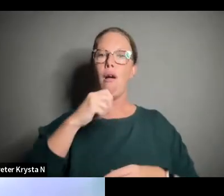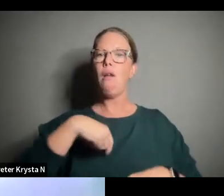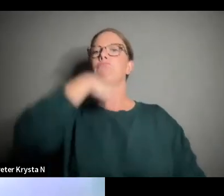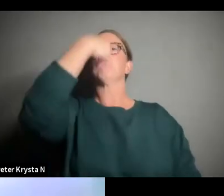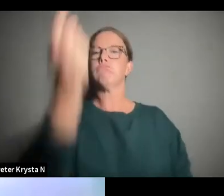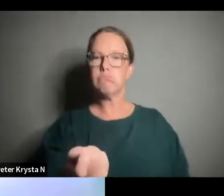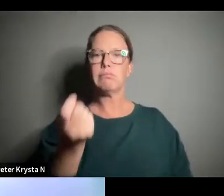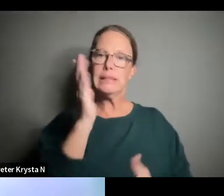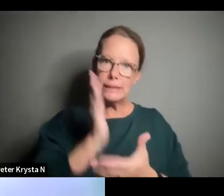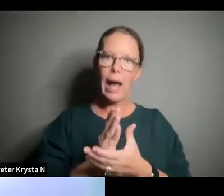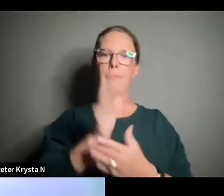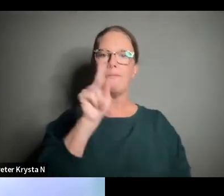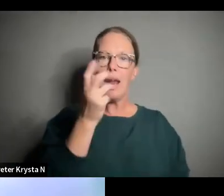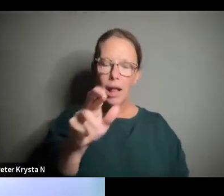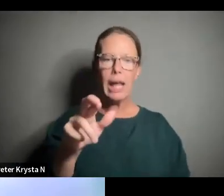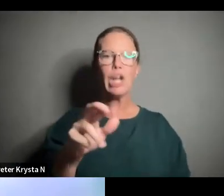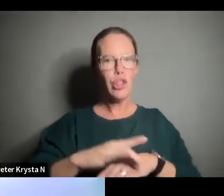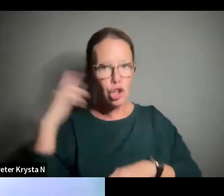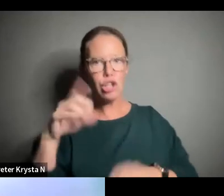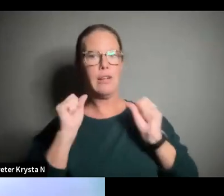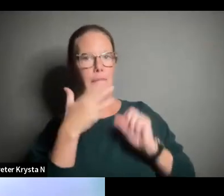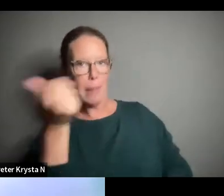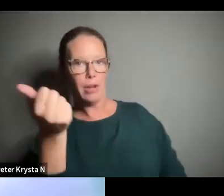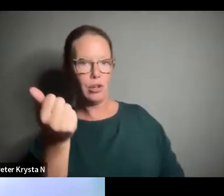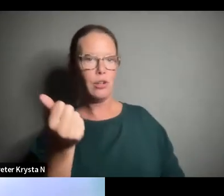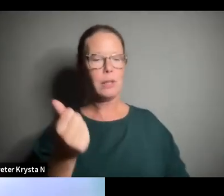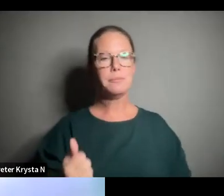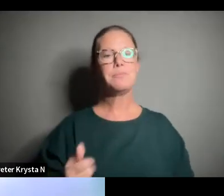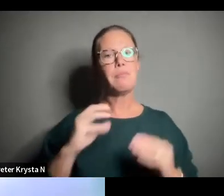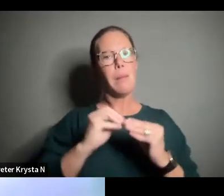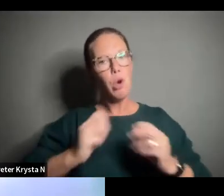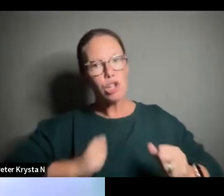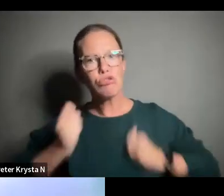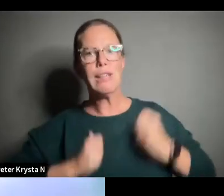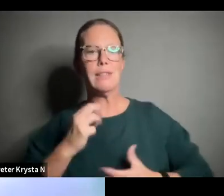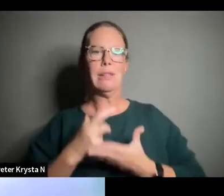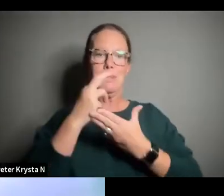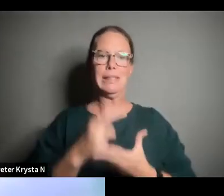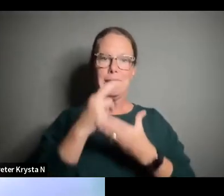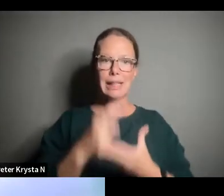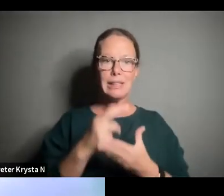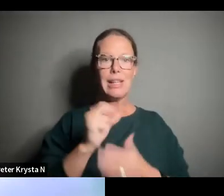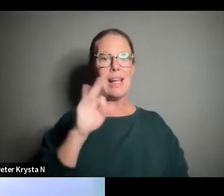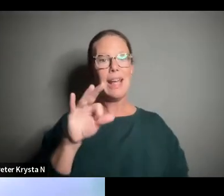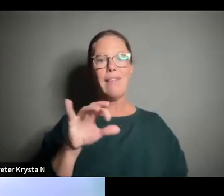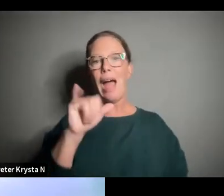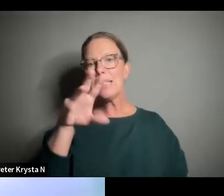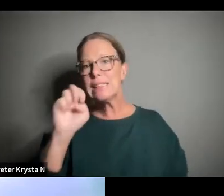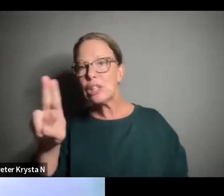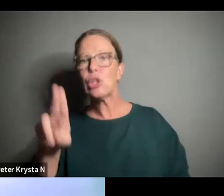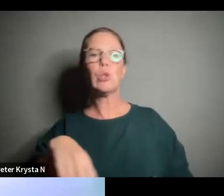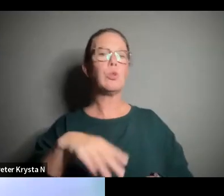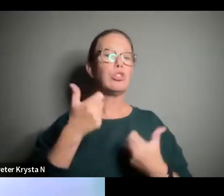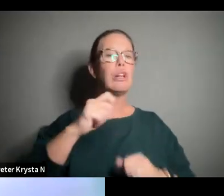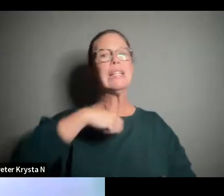most important thing for a spinal cord injury patient, more aggressive rehabilitation. When all you're doing is trying to get off the ventilator in ICU, is all those other aspects